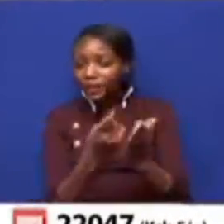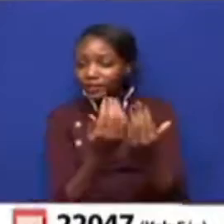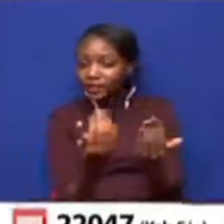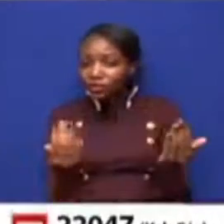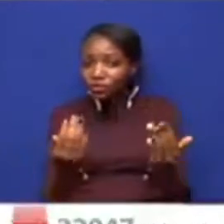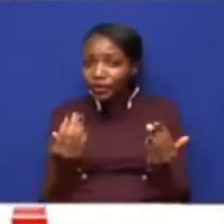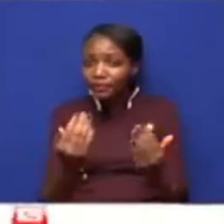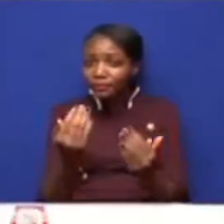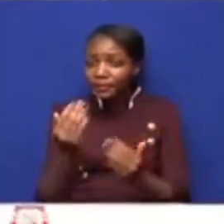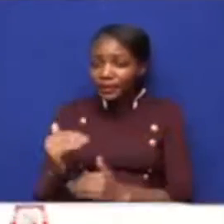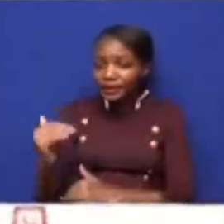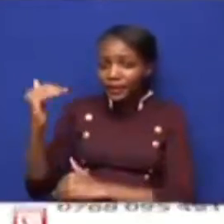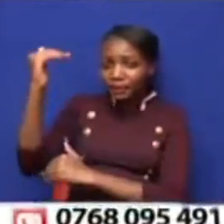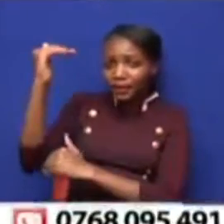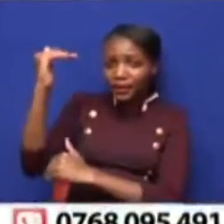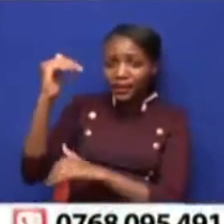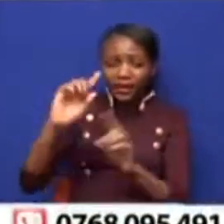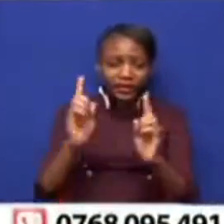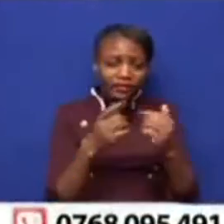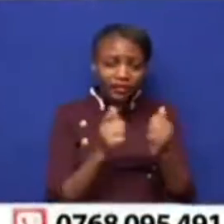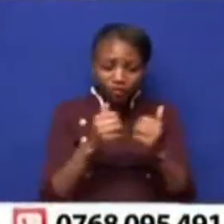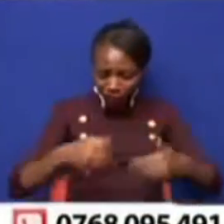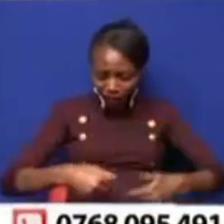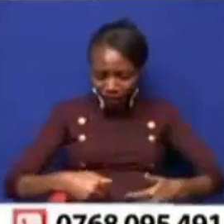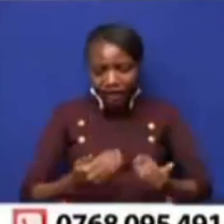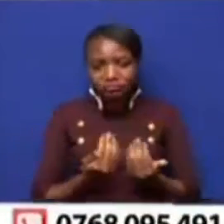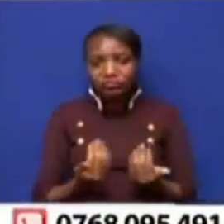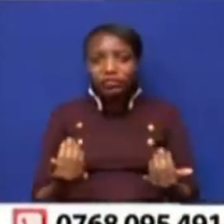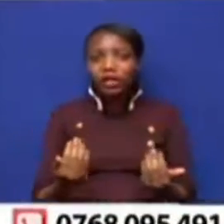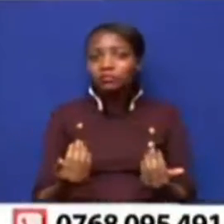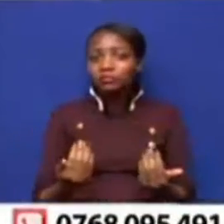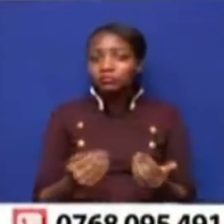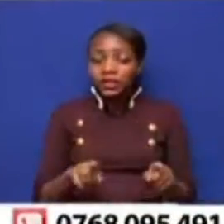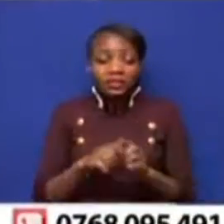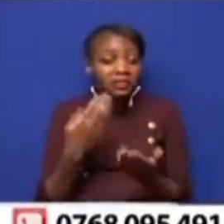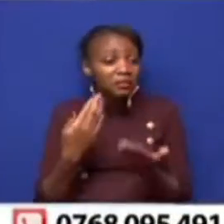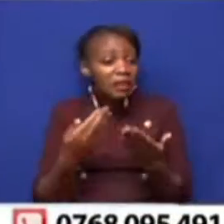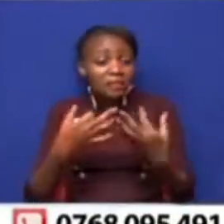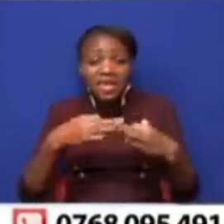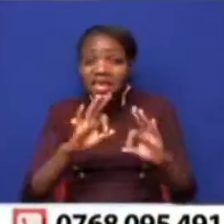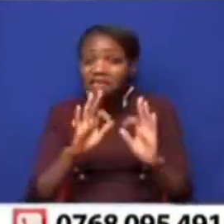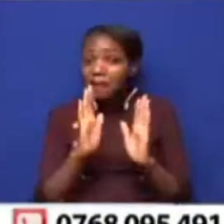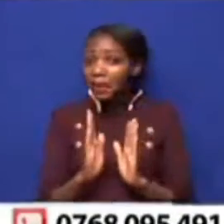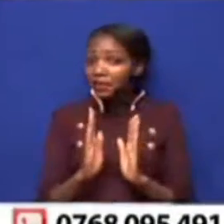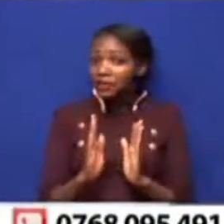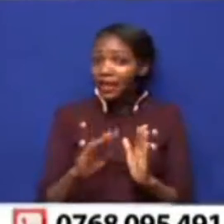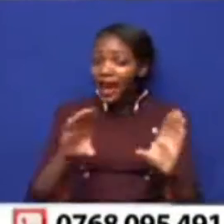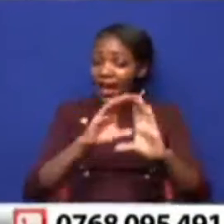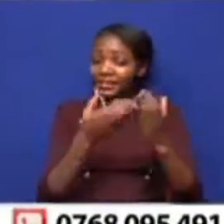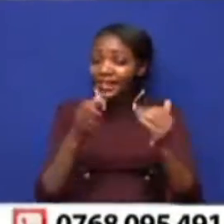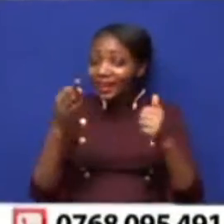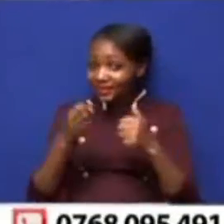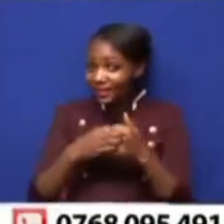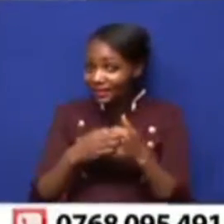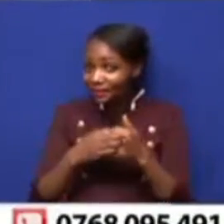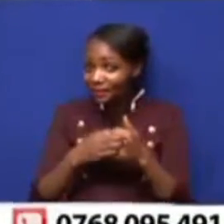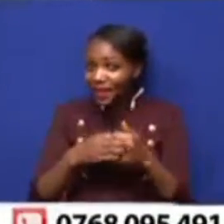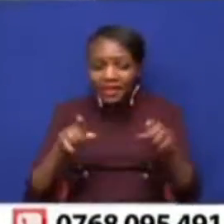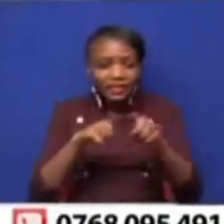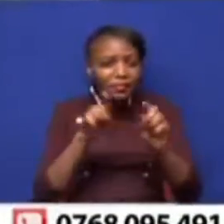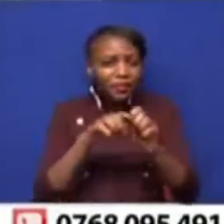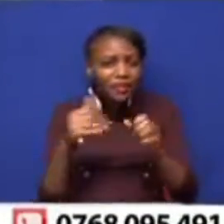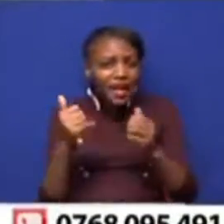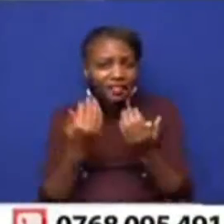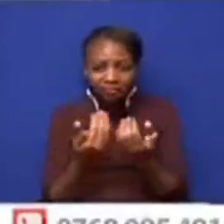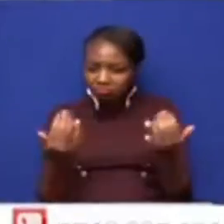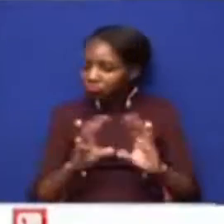wakubwa ni tofauti sana na hawa wadogo. Tuseme kama mtu wako class 8, sio the same na mwenye